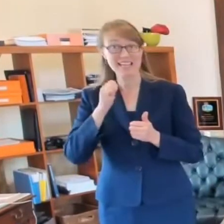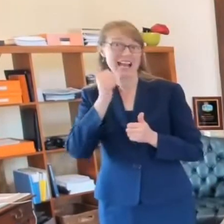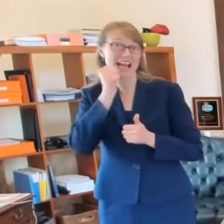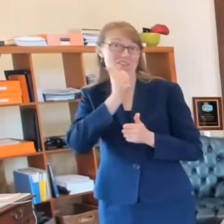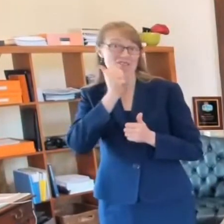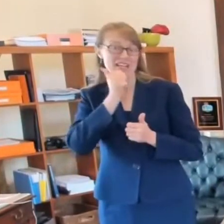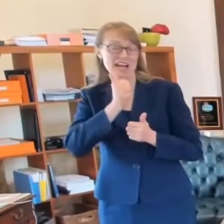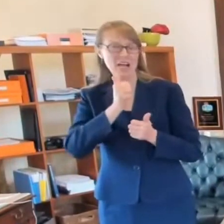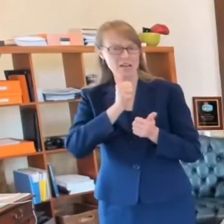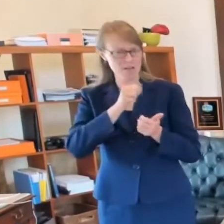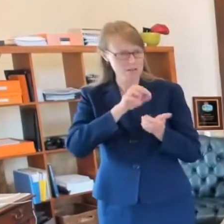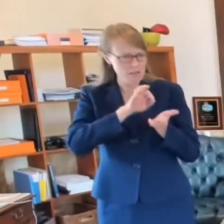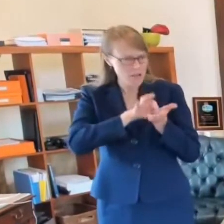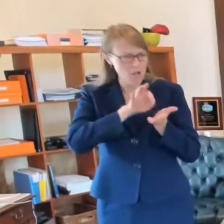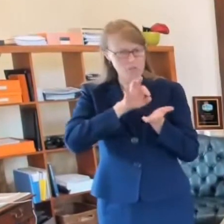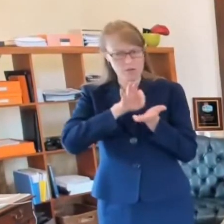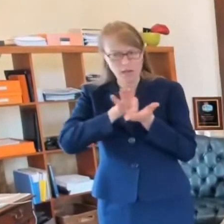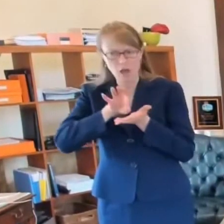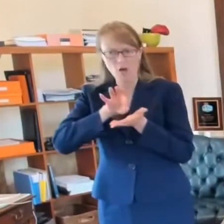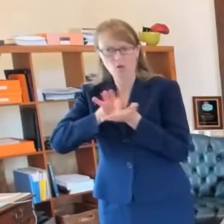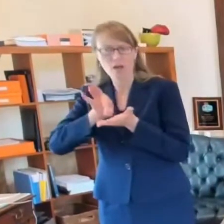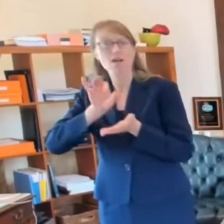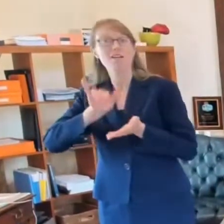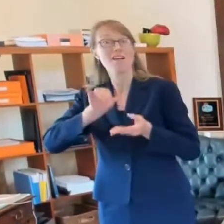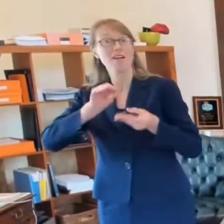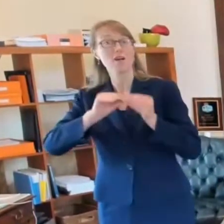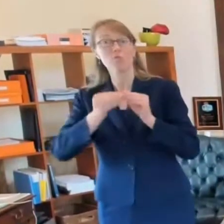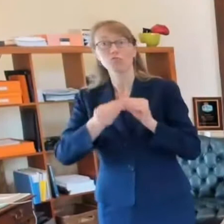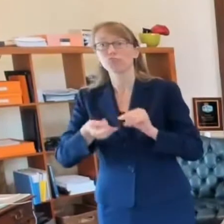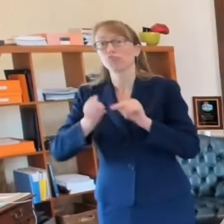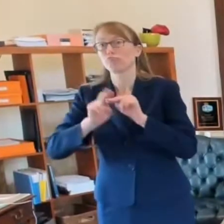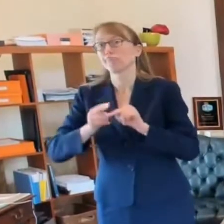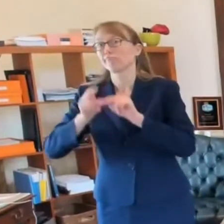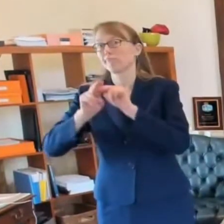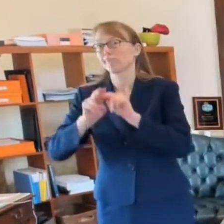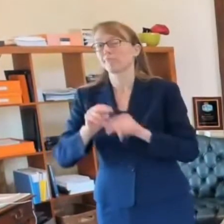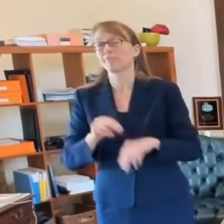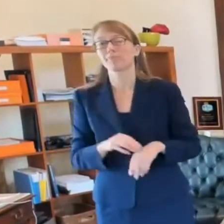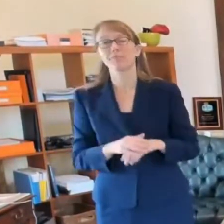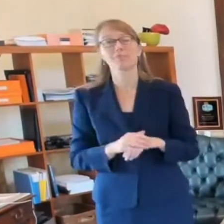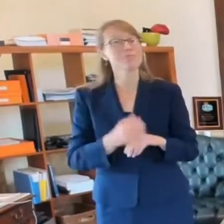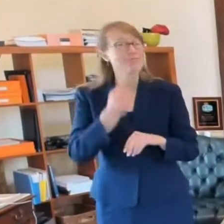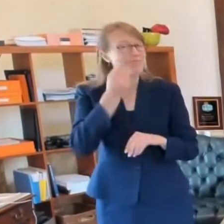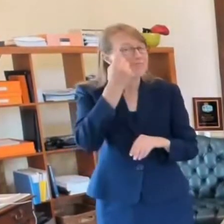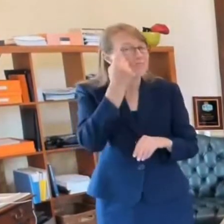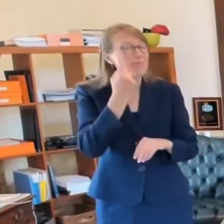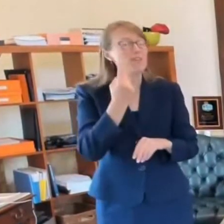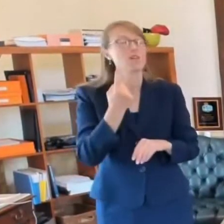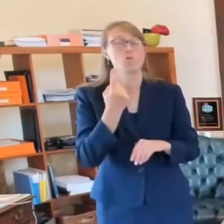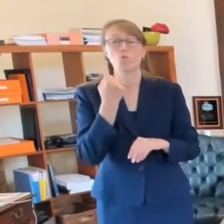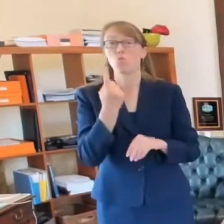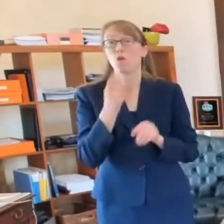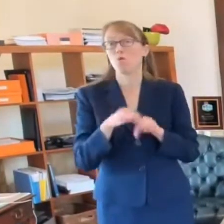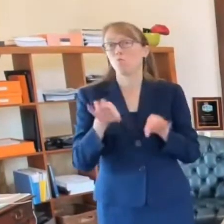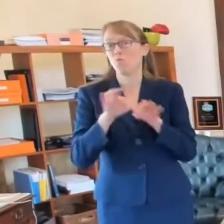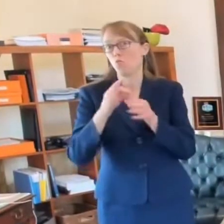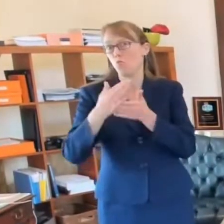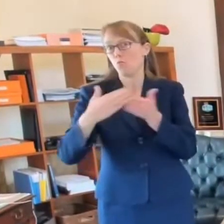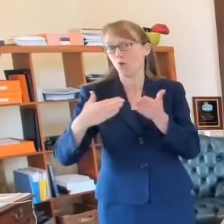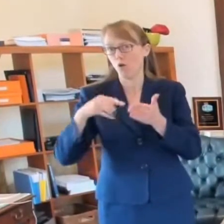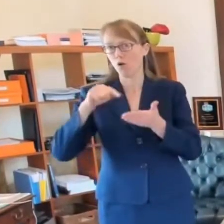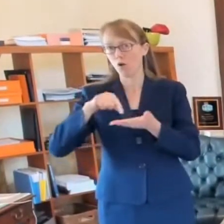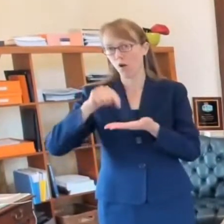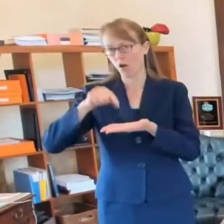But the important thing, well, a lot of important things here, is that of the number of people currently hospitalized, that